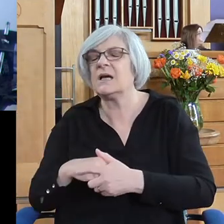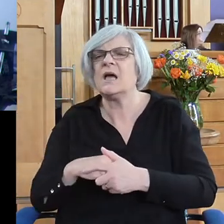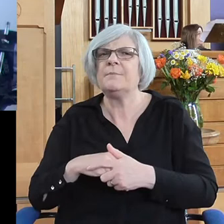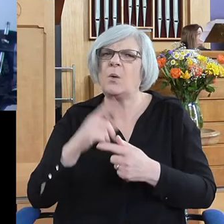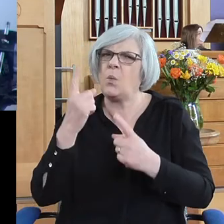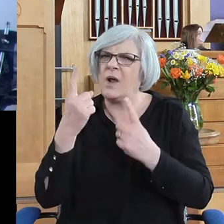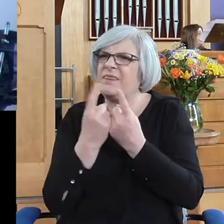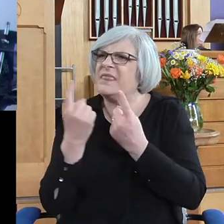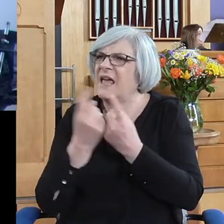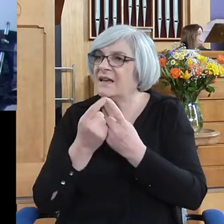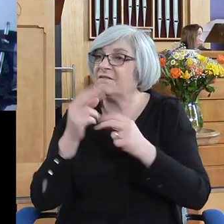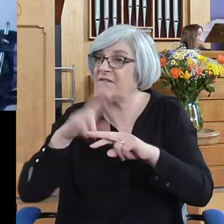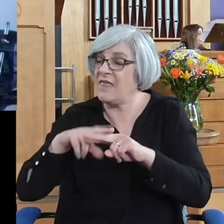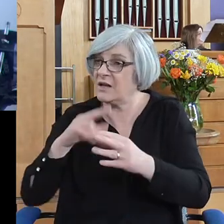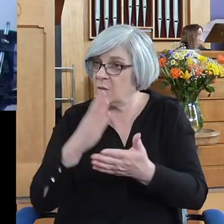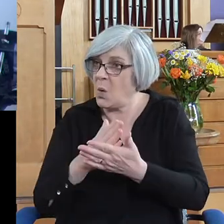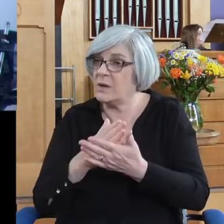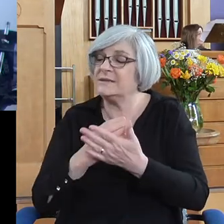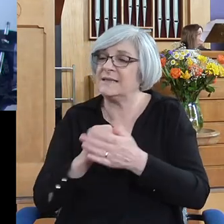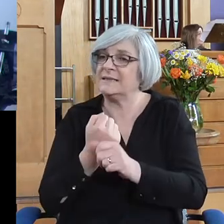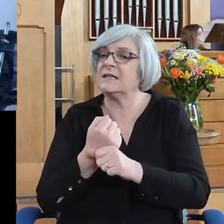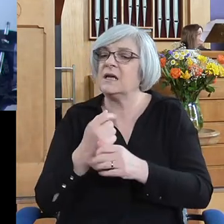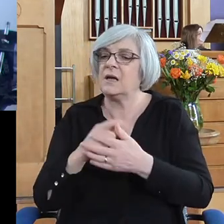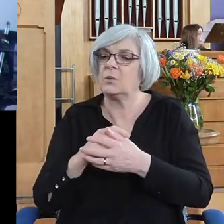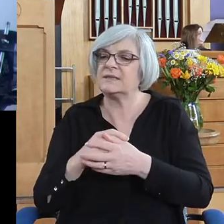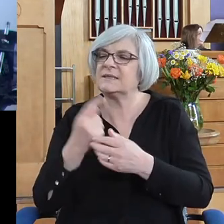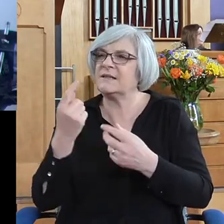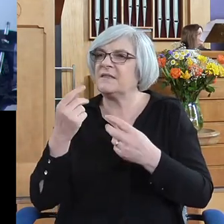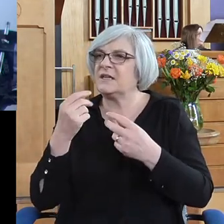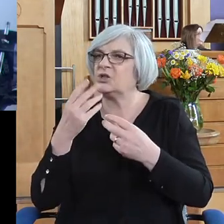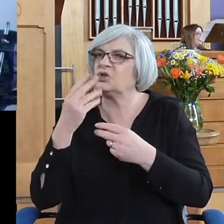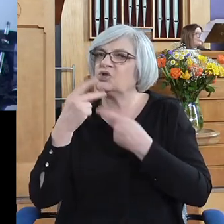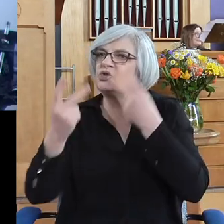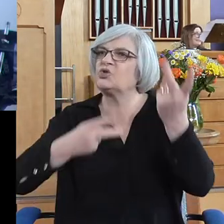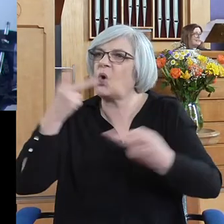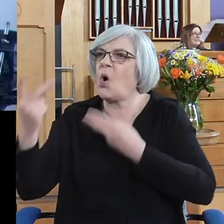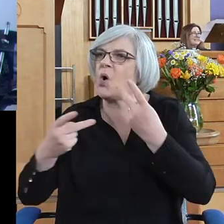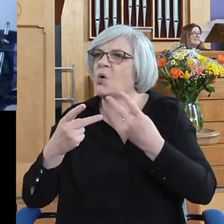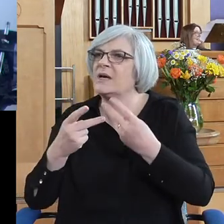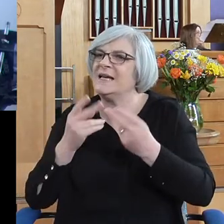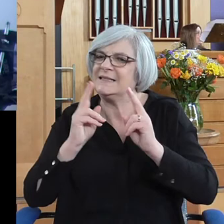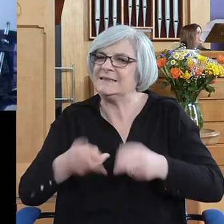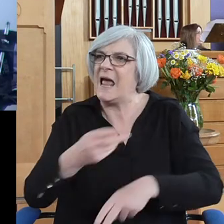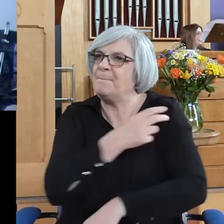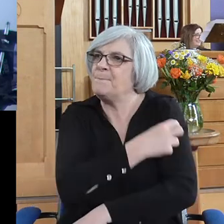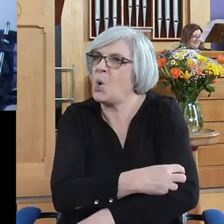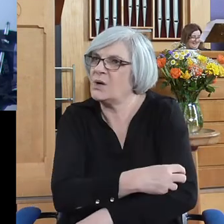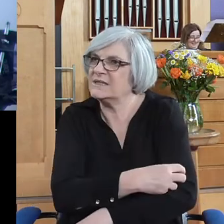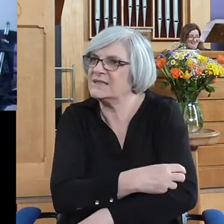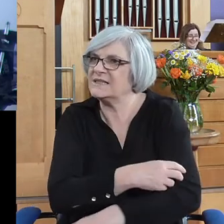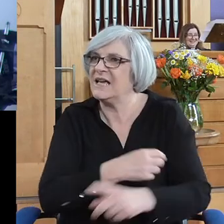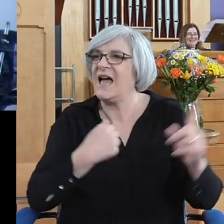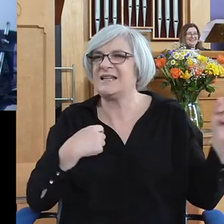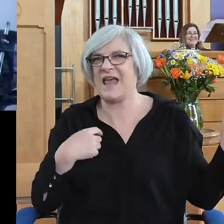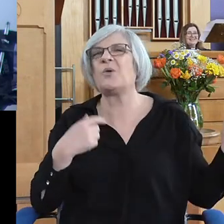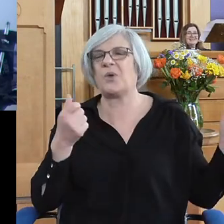one of his many party pieces was the song Dem Bones, Dem Bones, Dem Dry Bones. And you're going to be singing it all day now, I know you